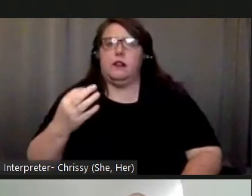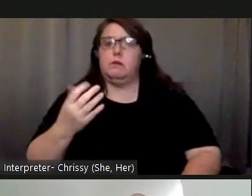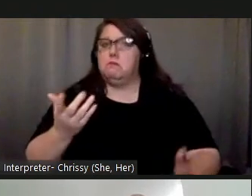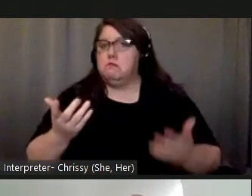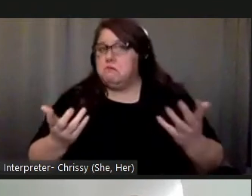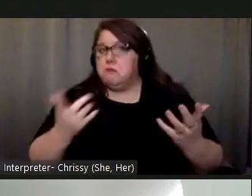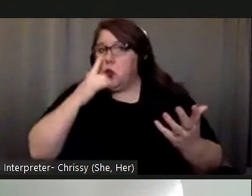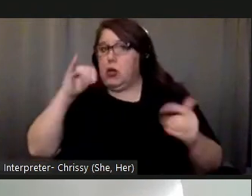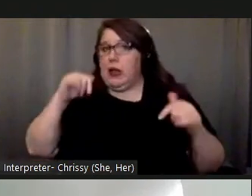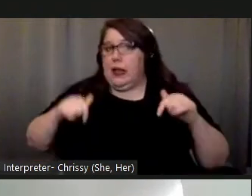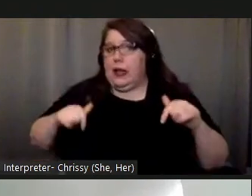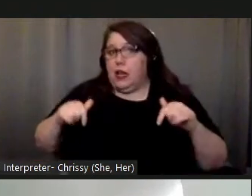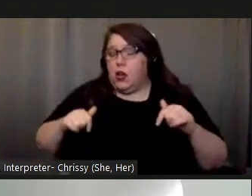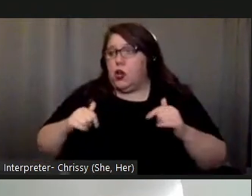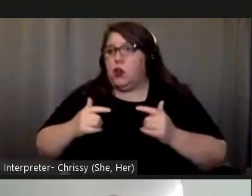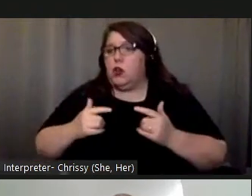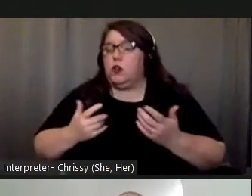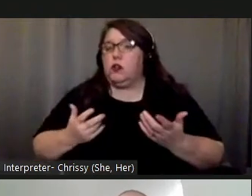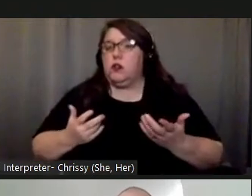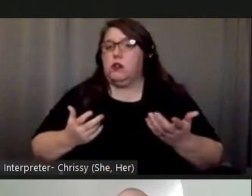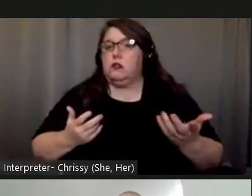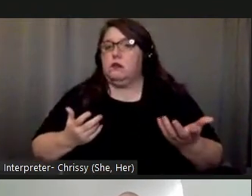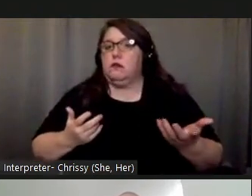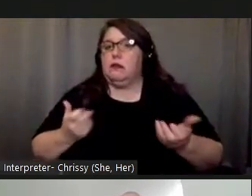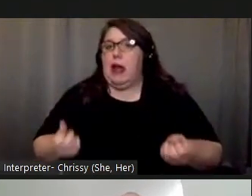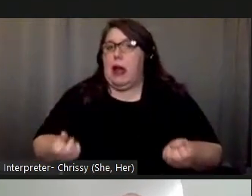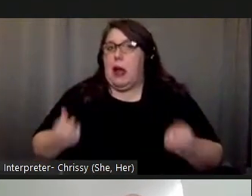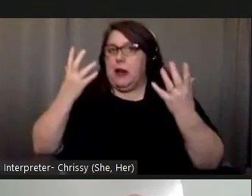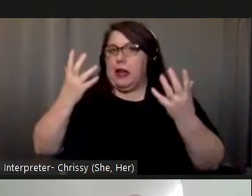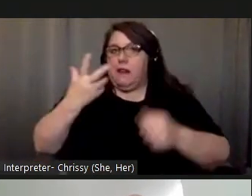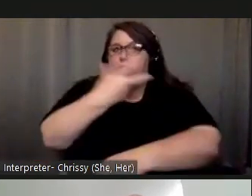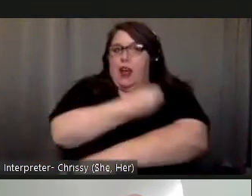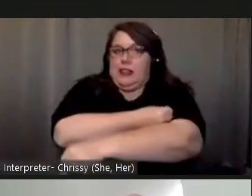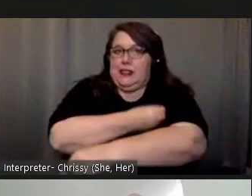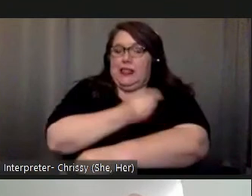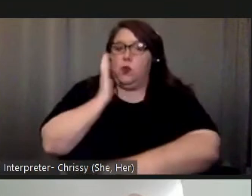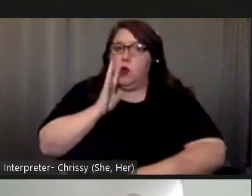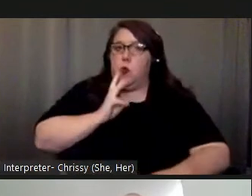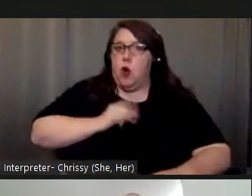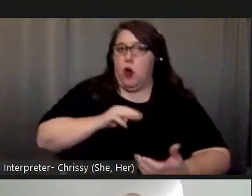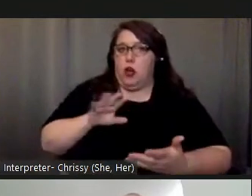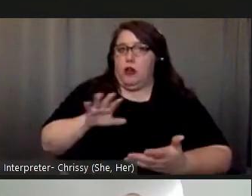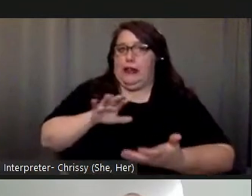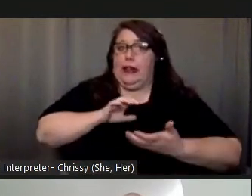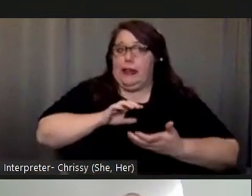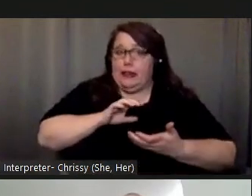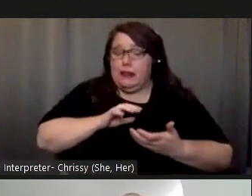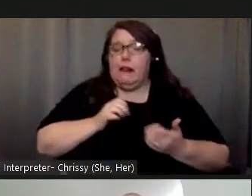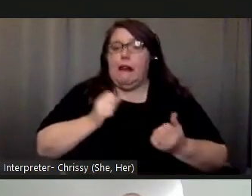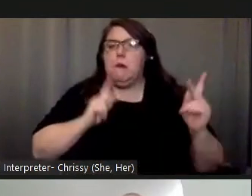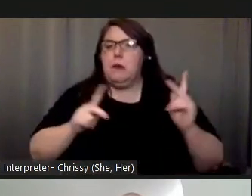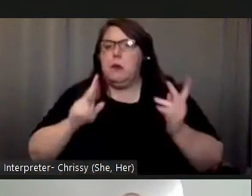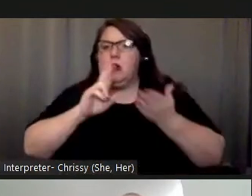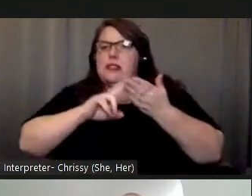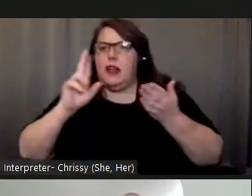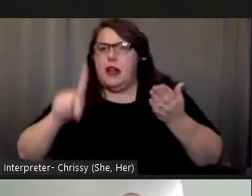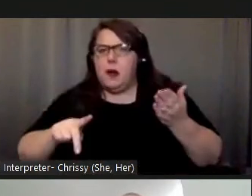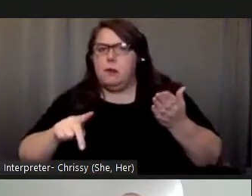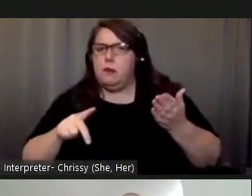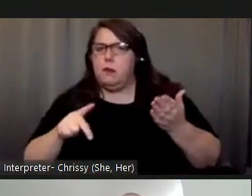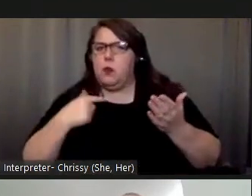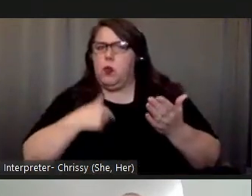that's going to look, how many vaccines Walmart will be getting, how people should sign up, things like that we can get out there. We're getting